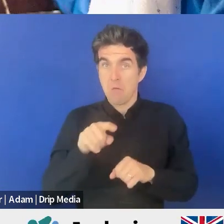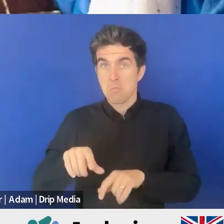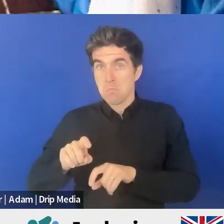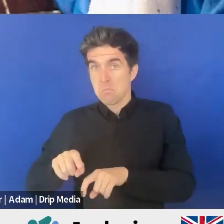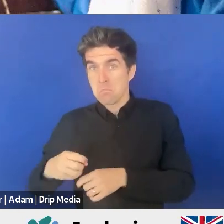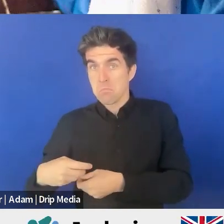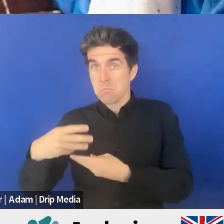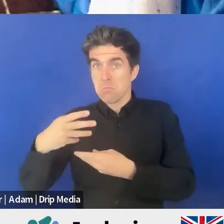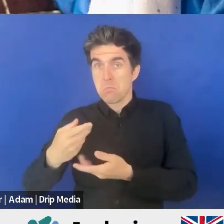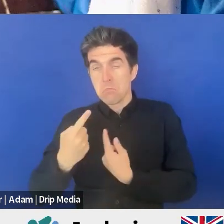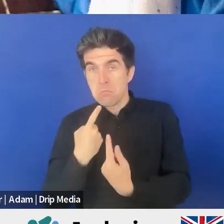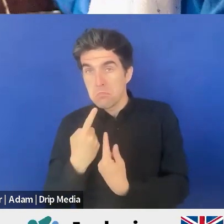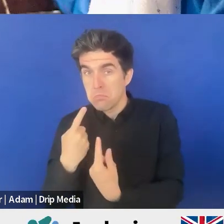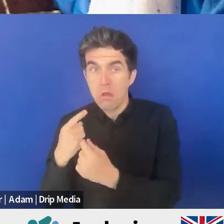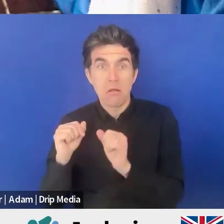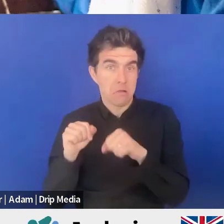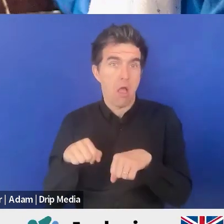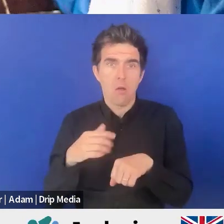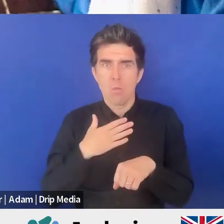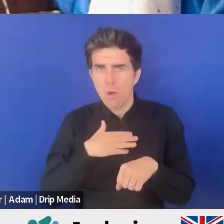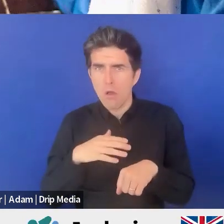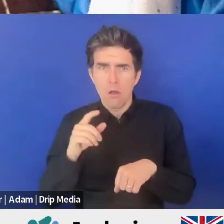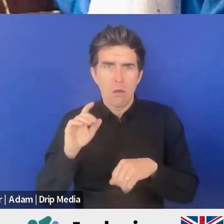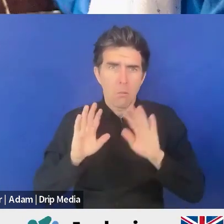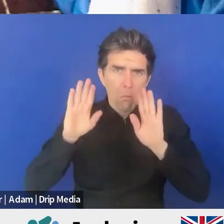the Q&A box if you would like to raise a question to our panel.